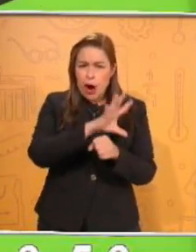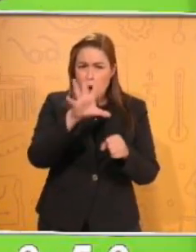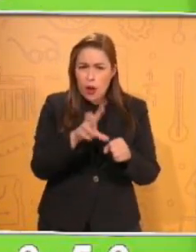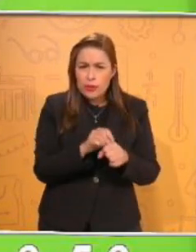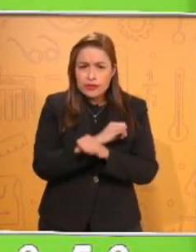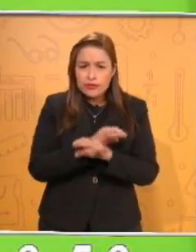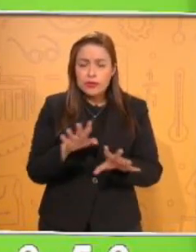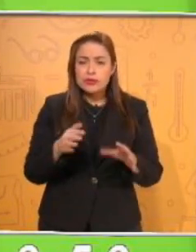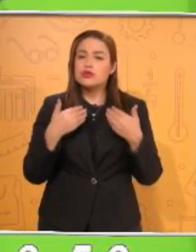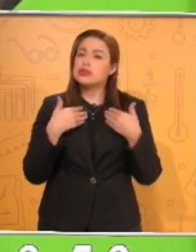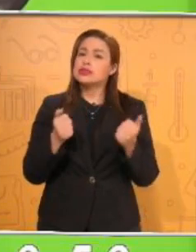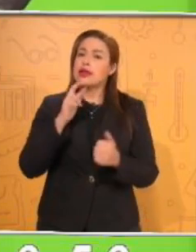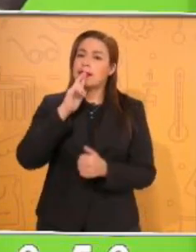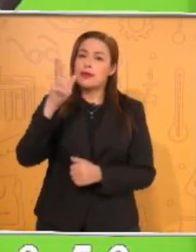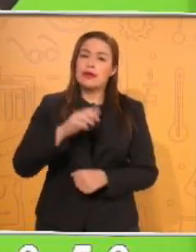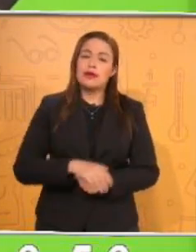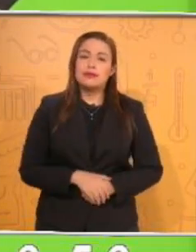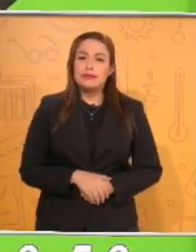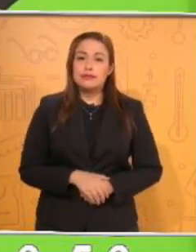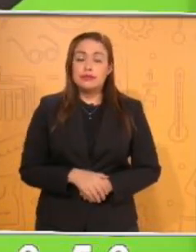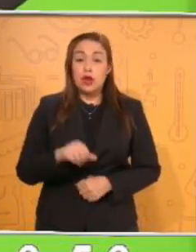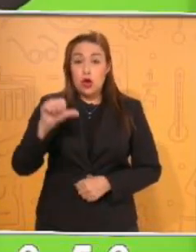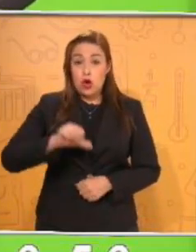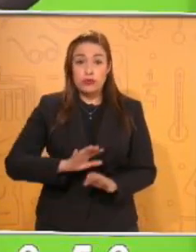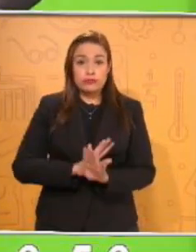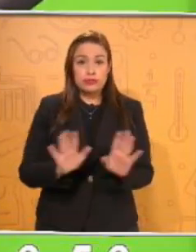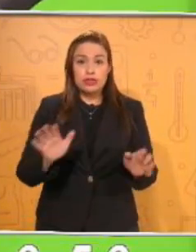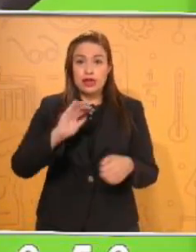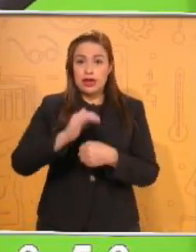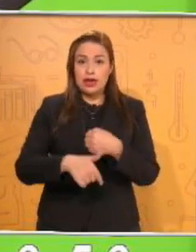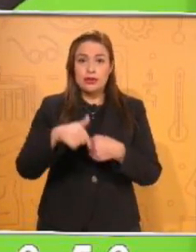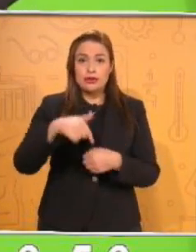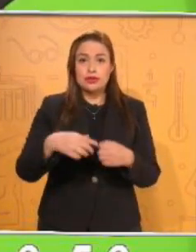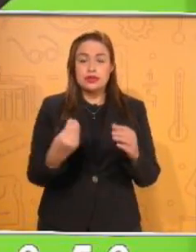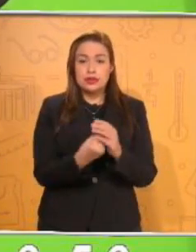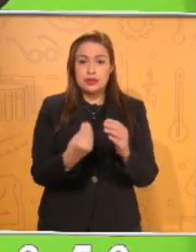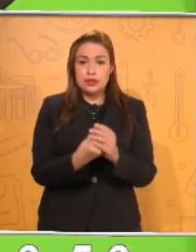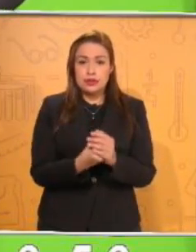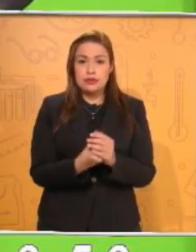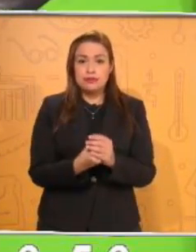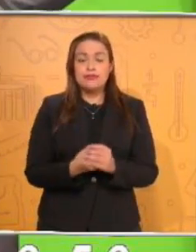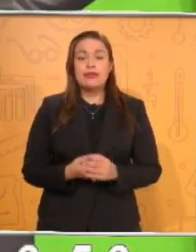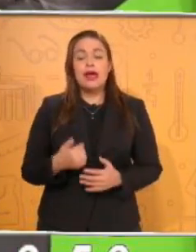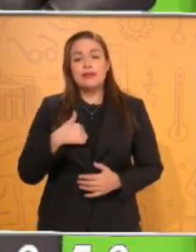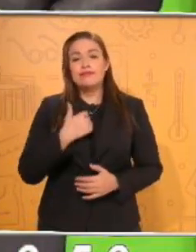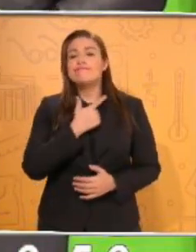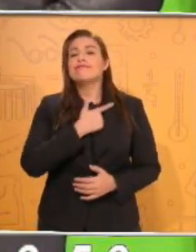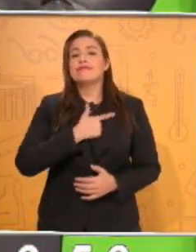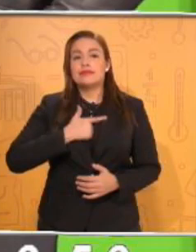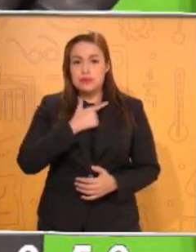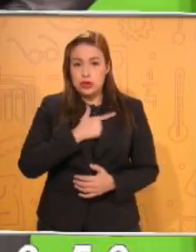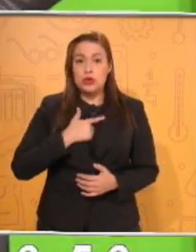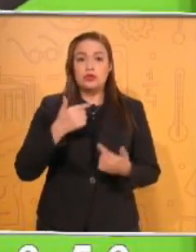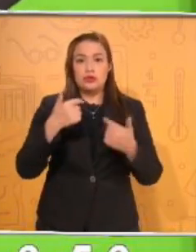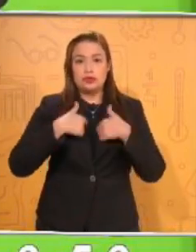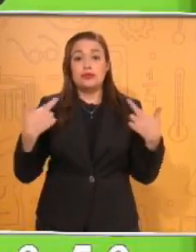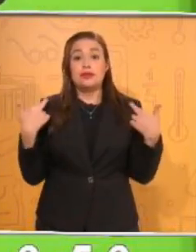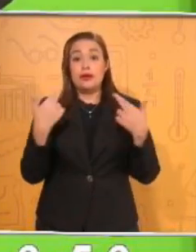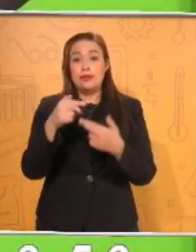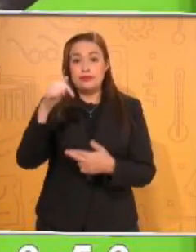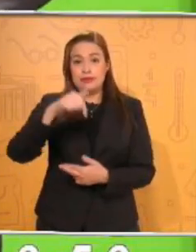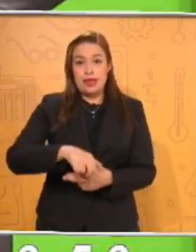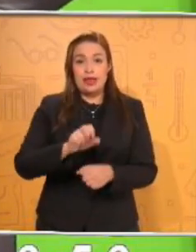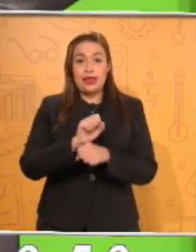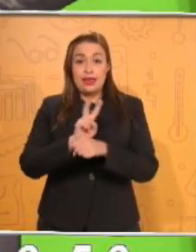complete. For today, we finished our class. It was a real pleasure to be your teacher here on